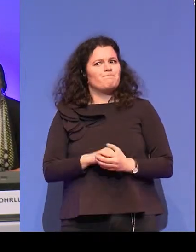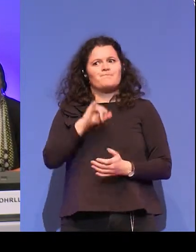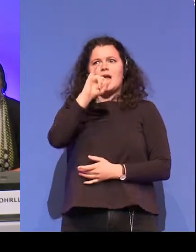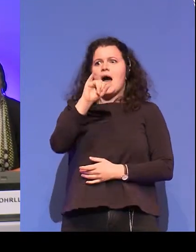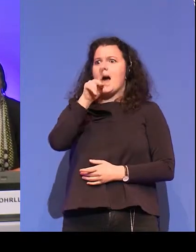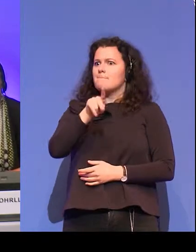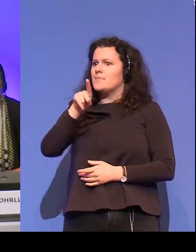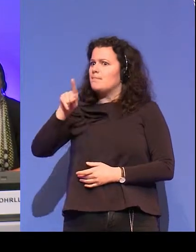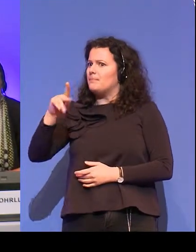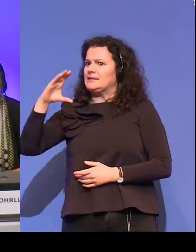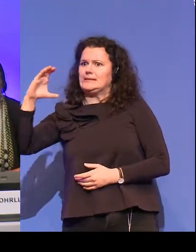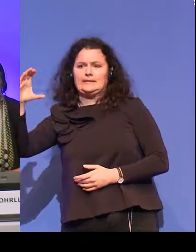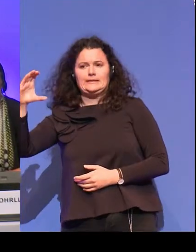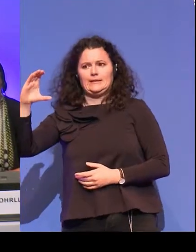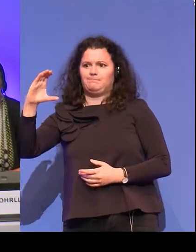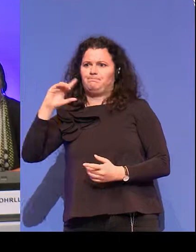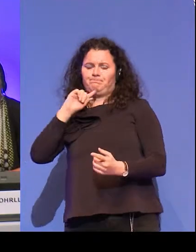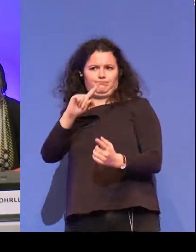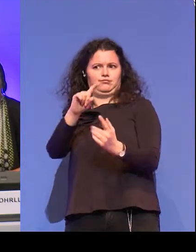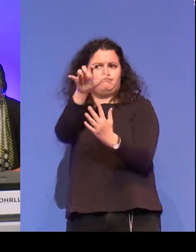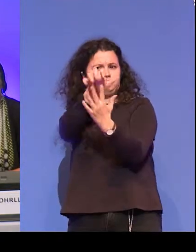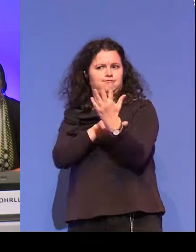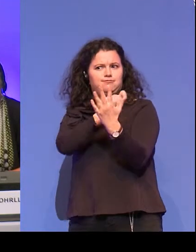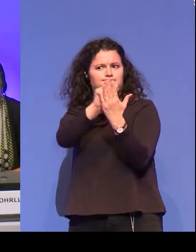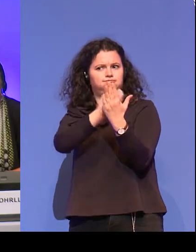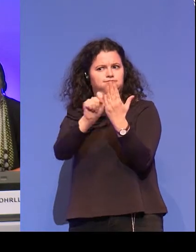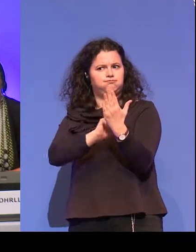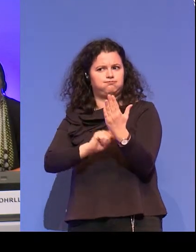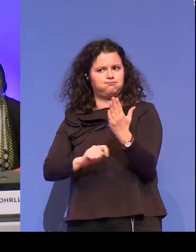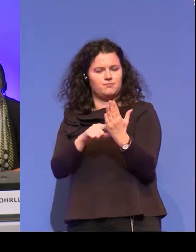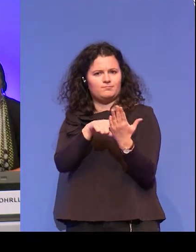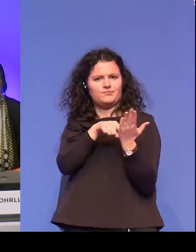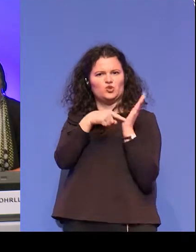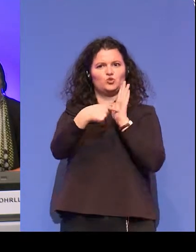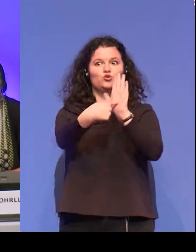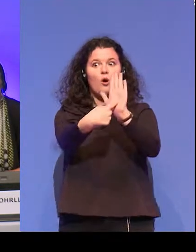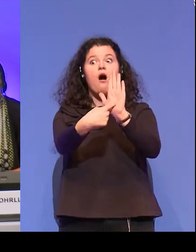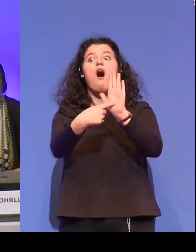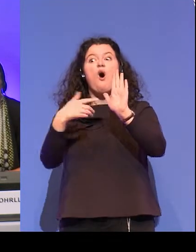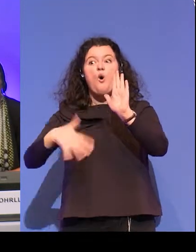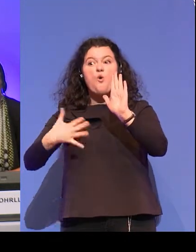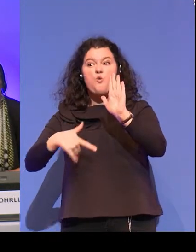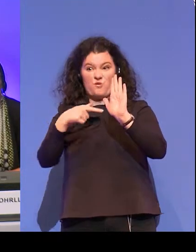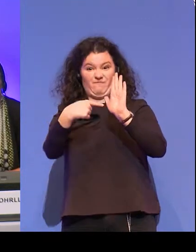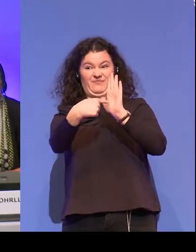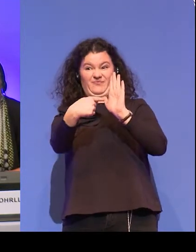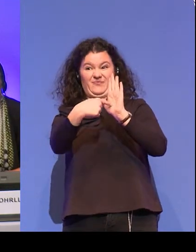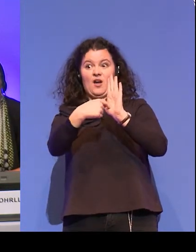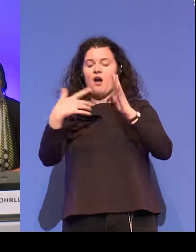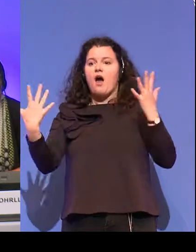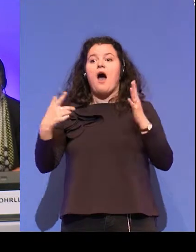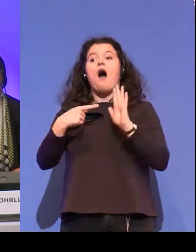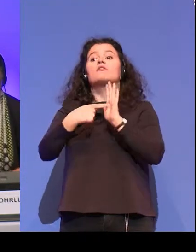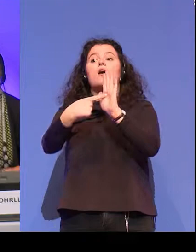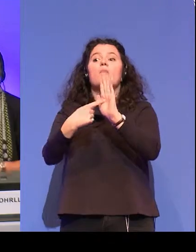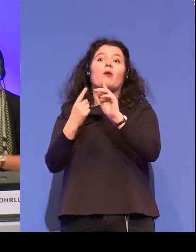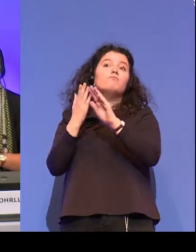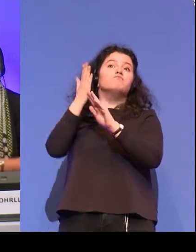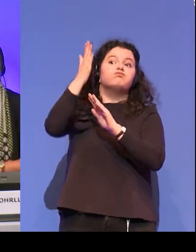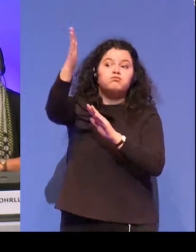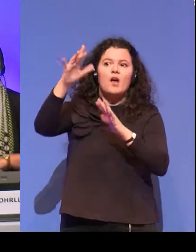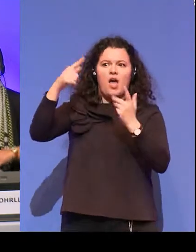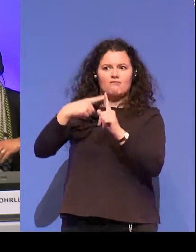report published in October demonstrating what would be the pathway to 1.5 degree warming, which would